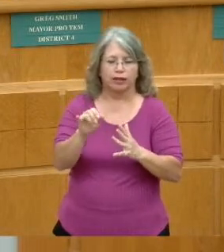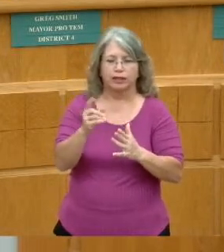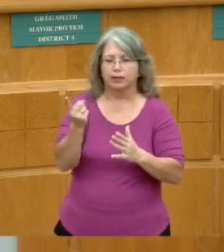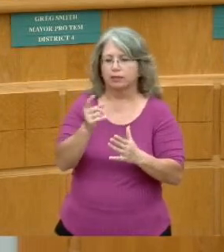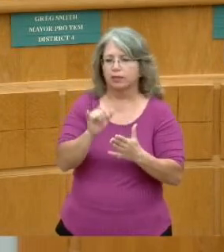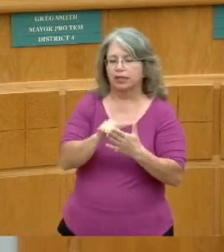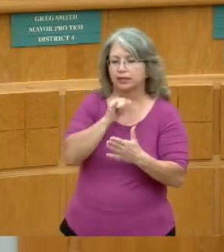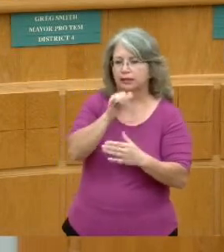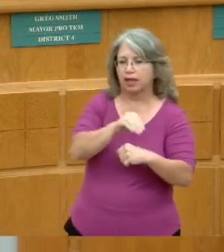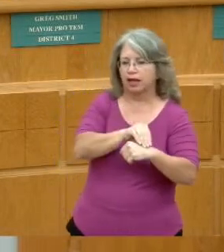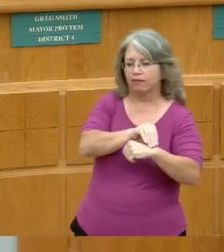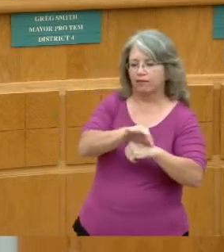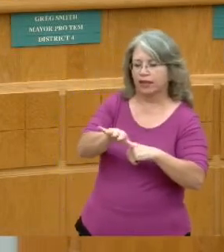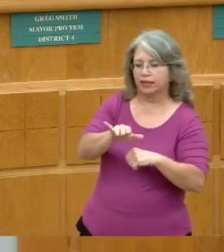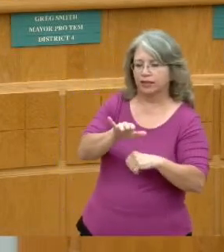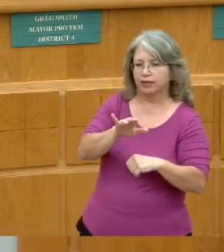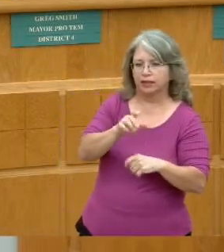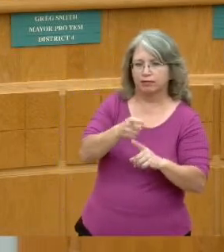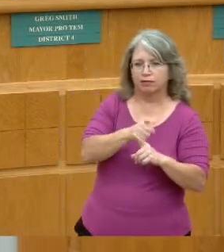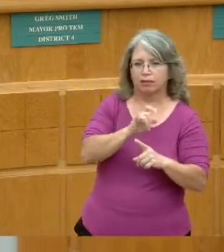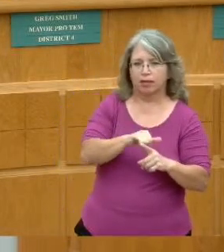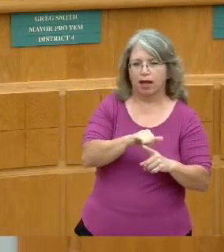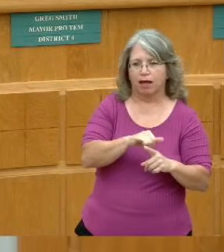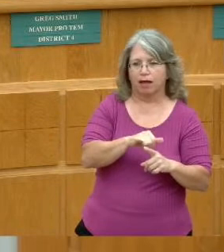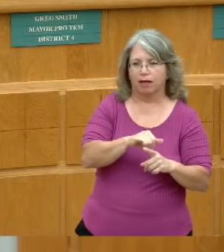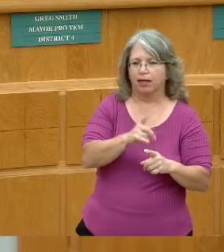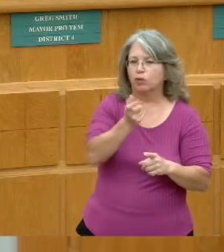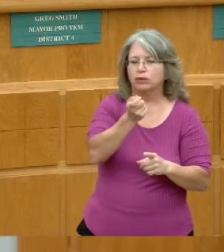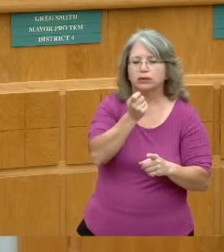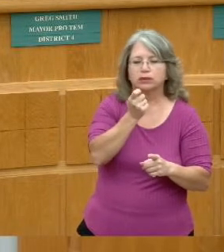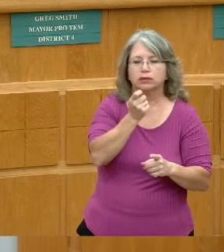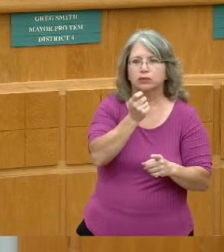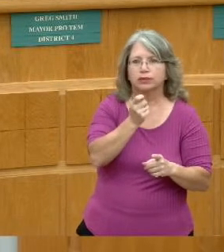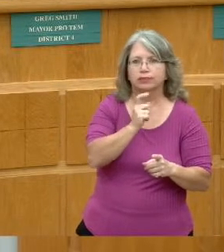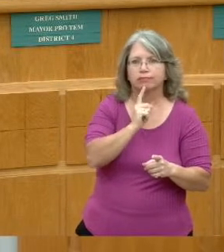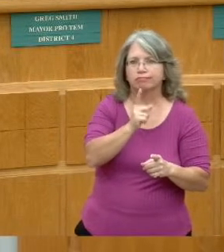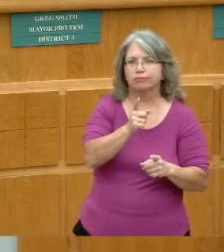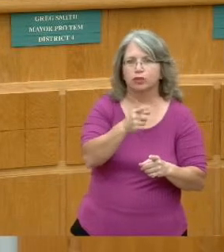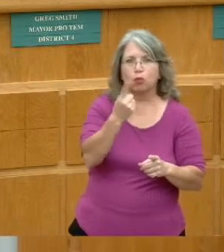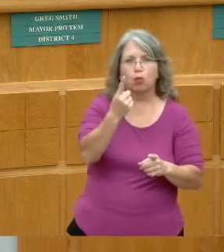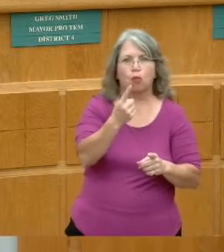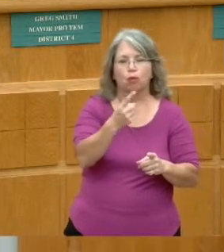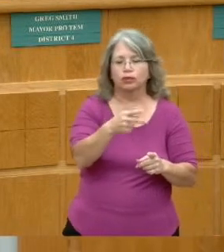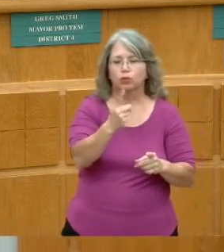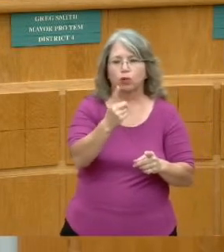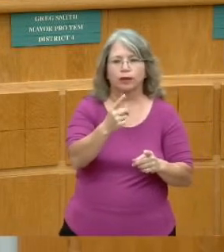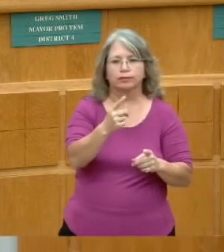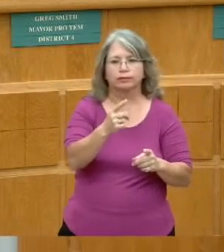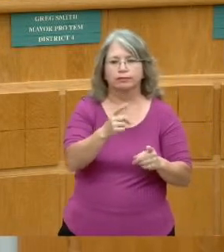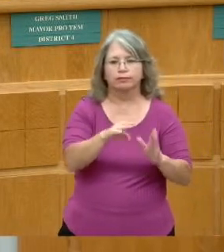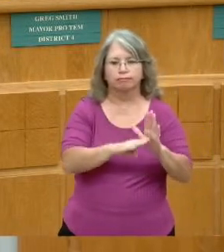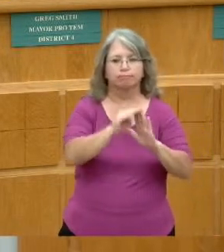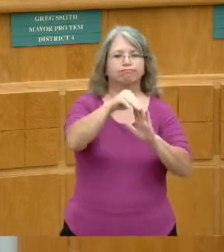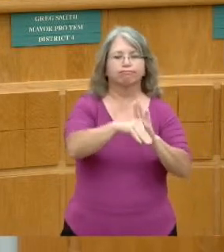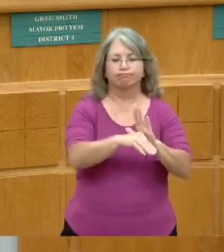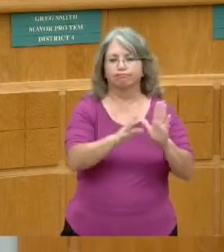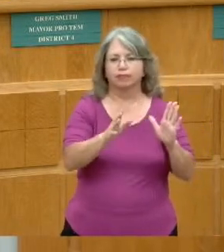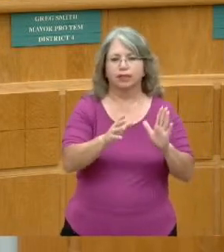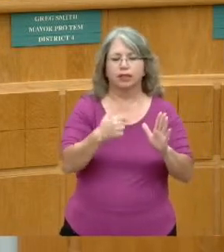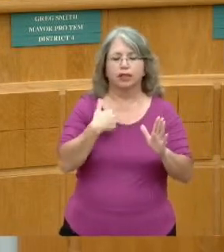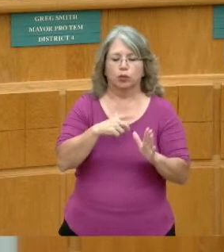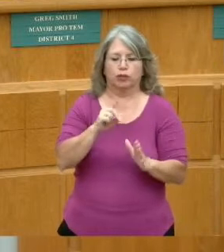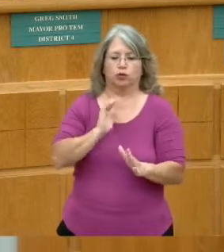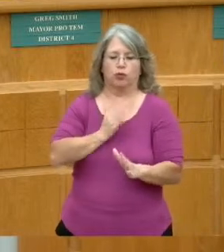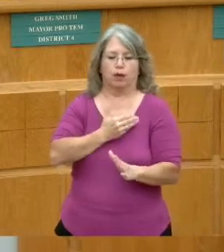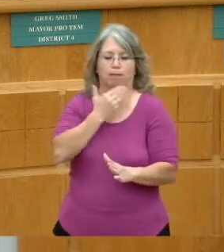place that we had here locally, because it was just a flare-up, and we do try to do our best to subtract out all the